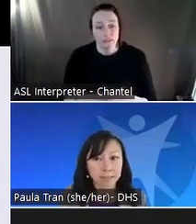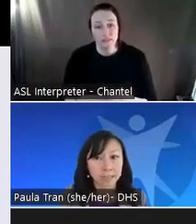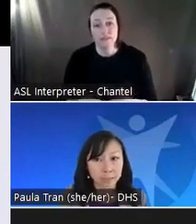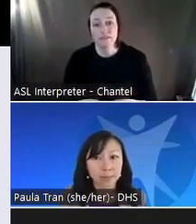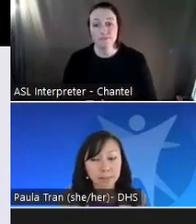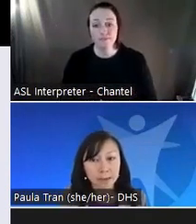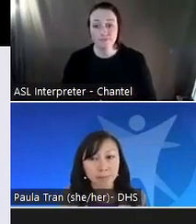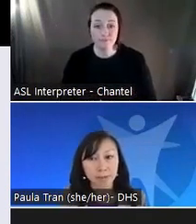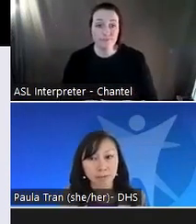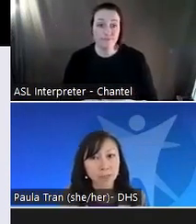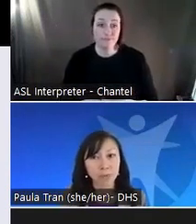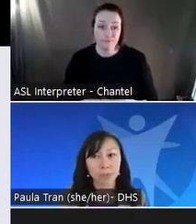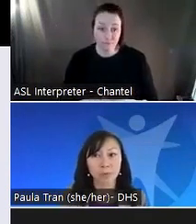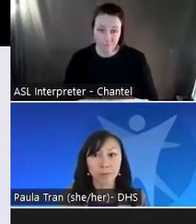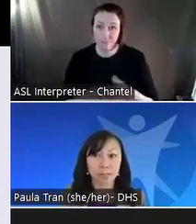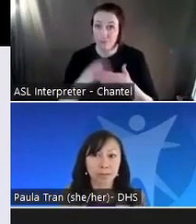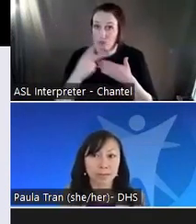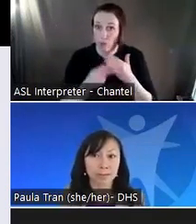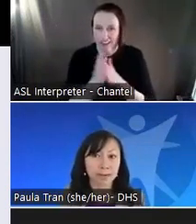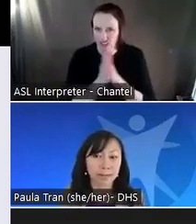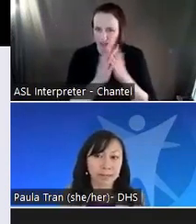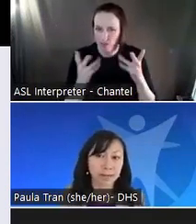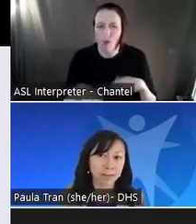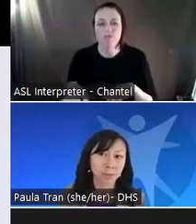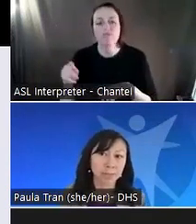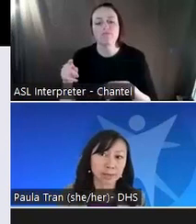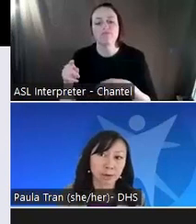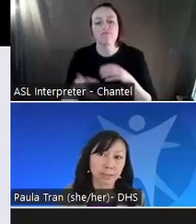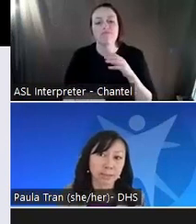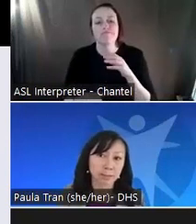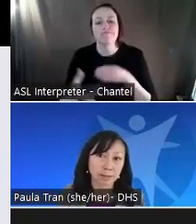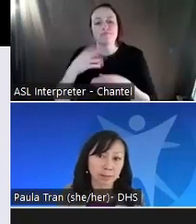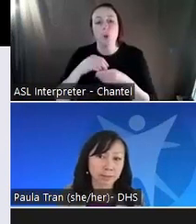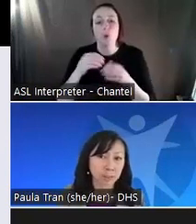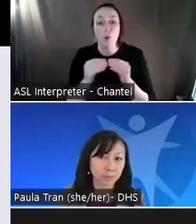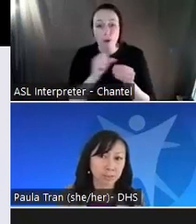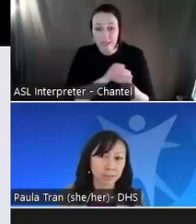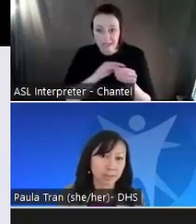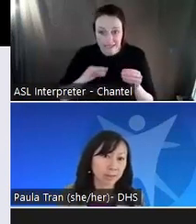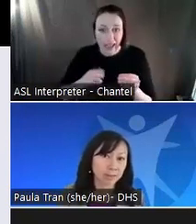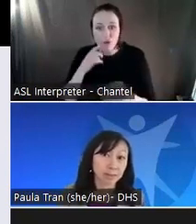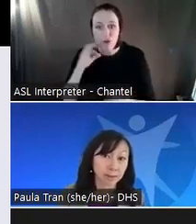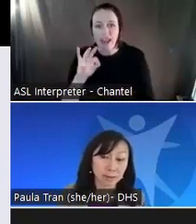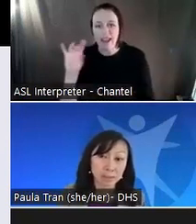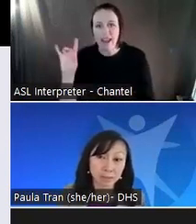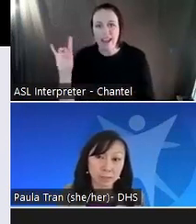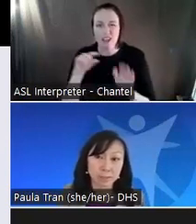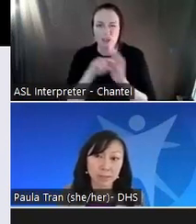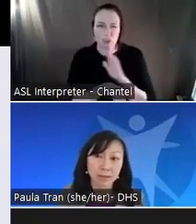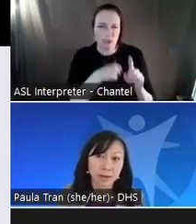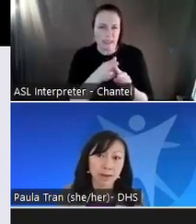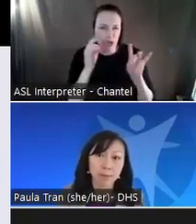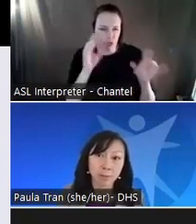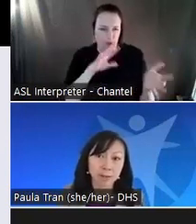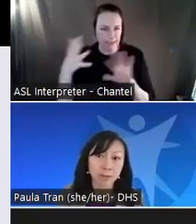excited to see expanding staffing and resources for Wisconsin's 988 Suicide and Crisis Lifeline Services. These lifeline